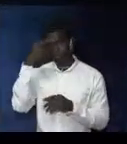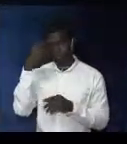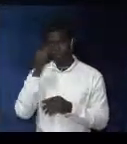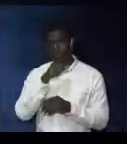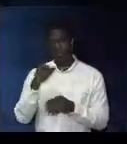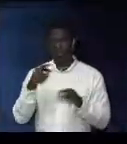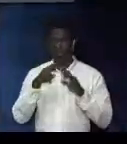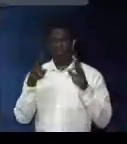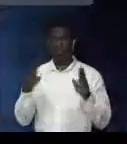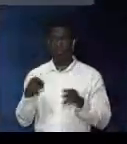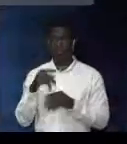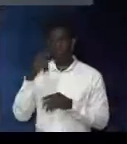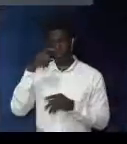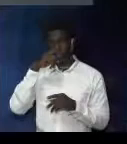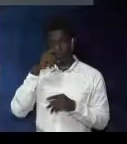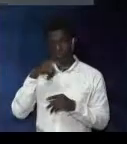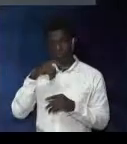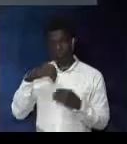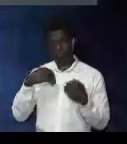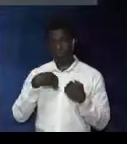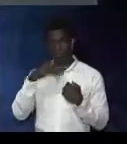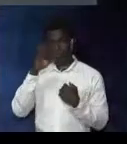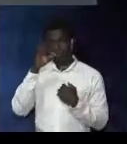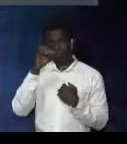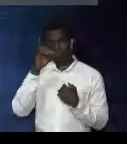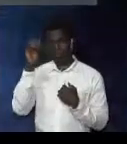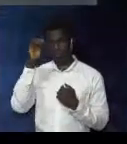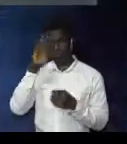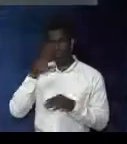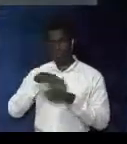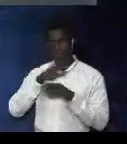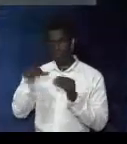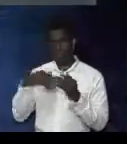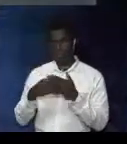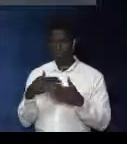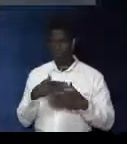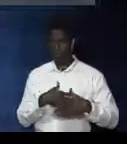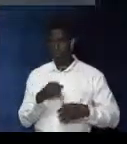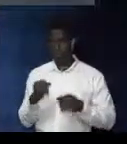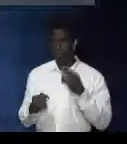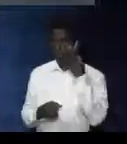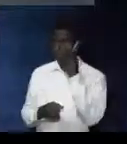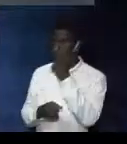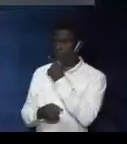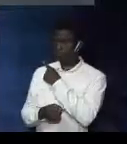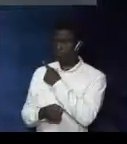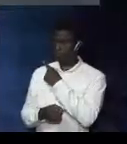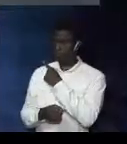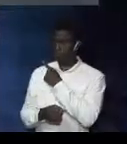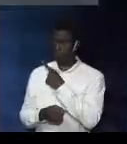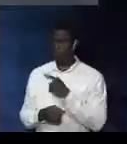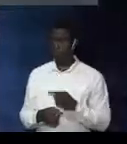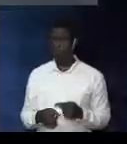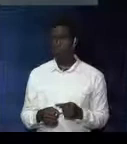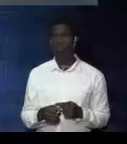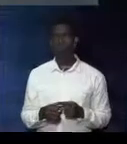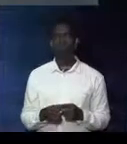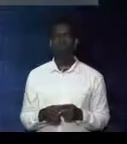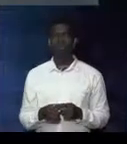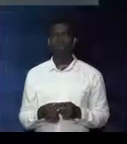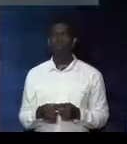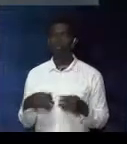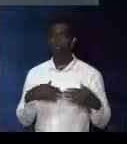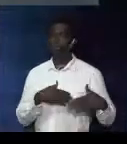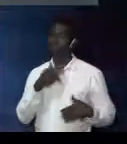rectangle must have 90 degrees on all the sides. And if you look at a parallelogram, the angles rather are